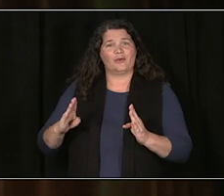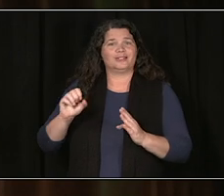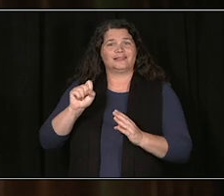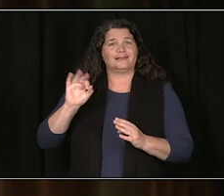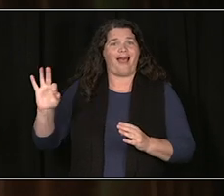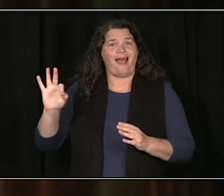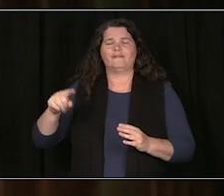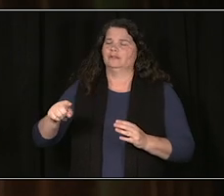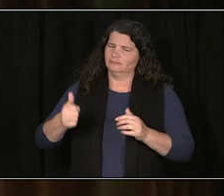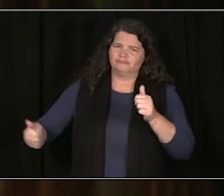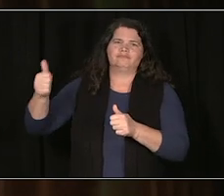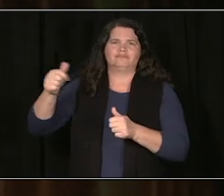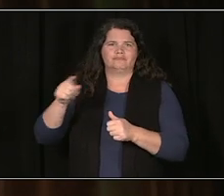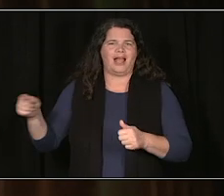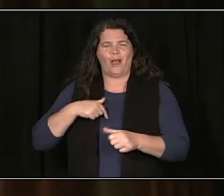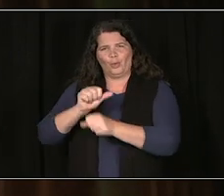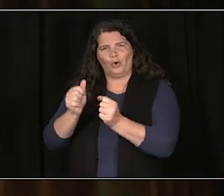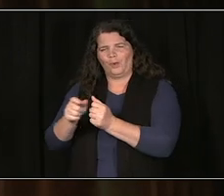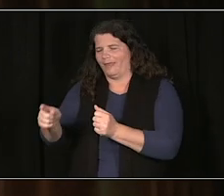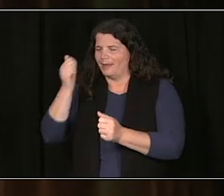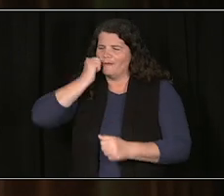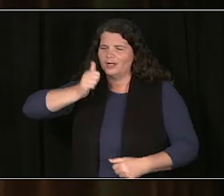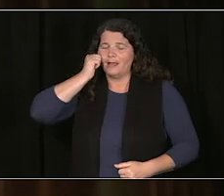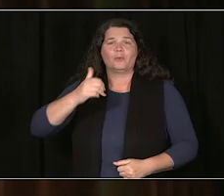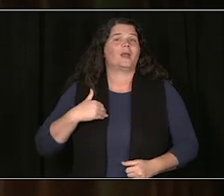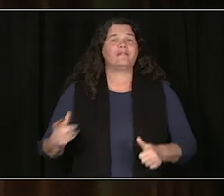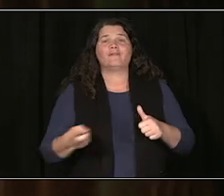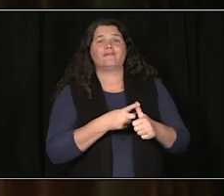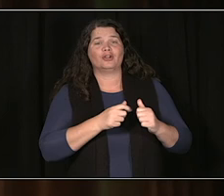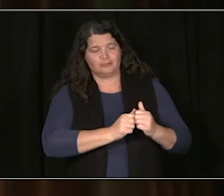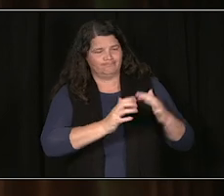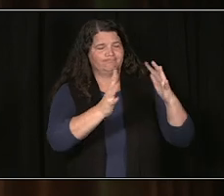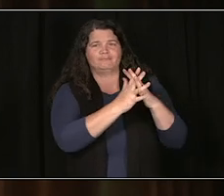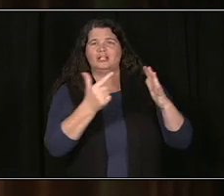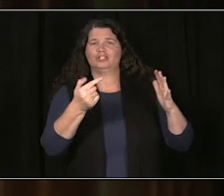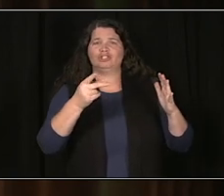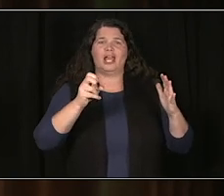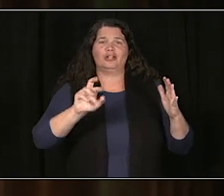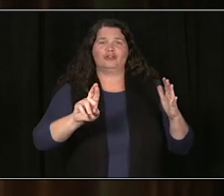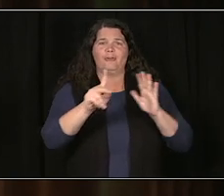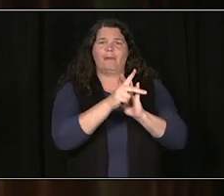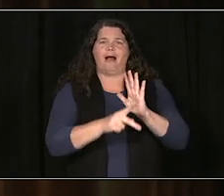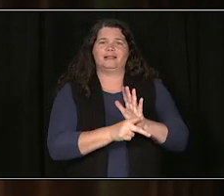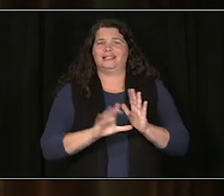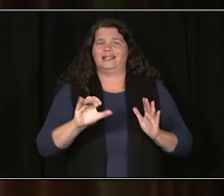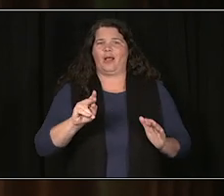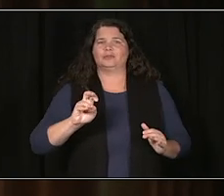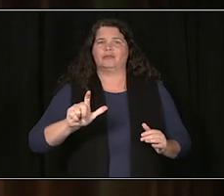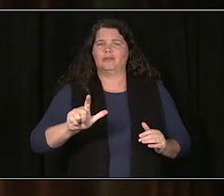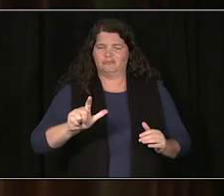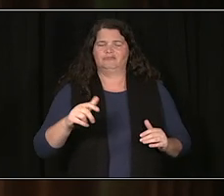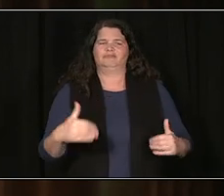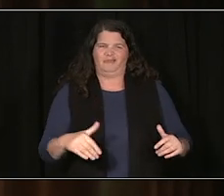the first ever gender policy council, which does amazing work. And through an all of government approach, we are leading